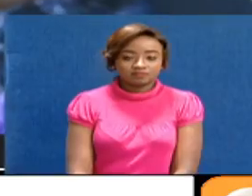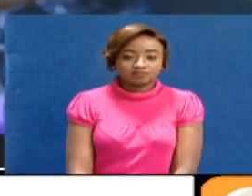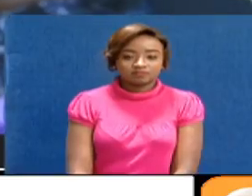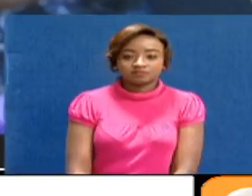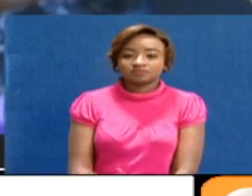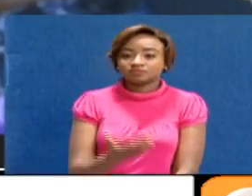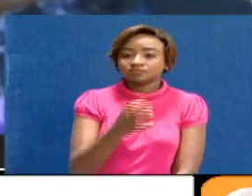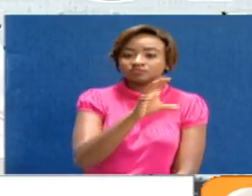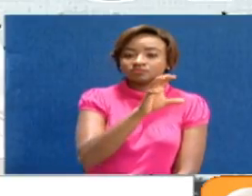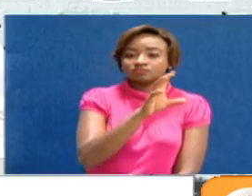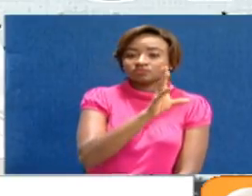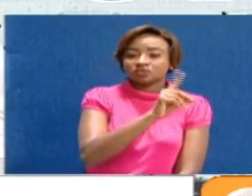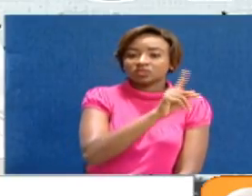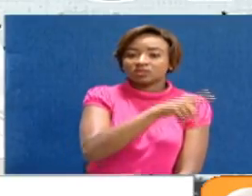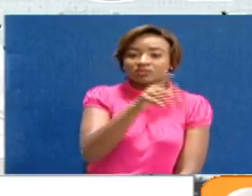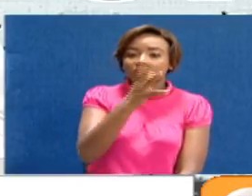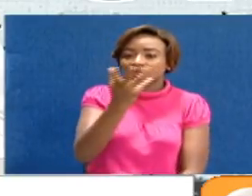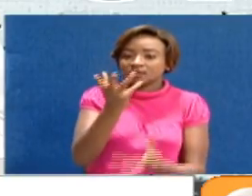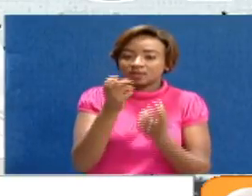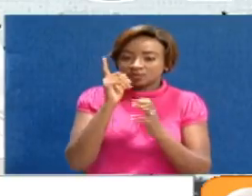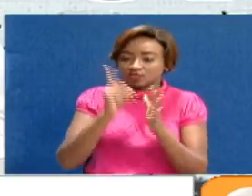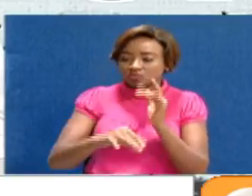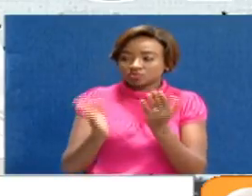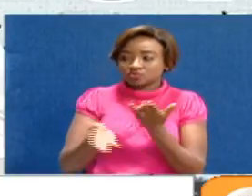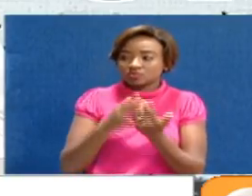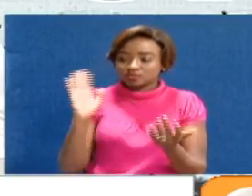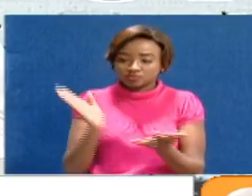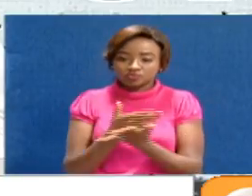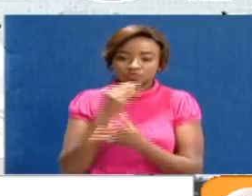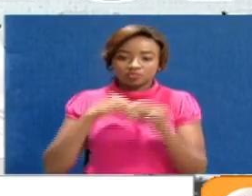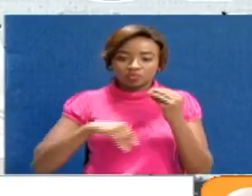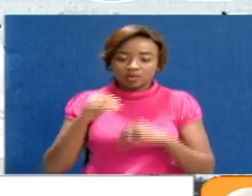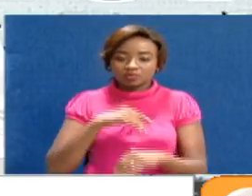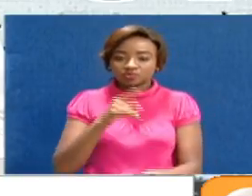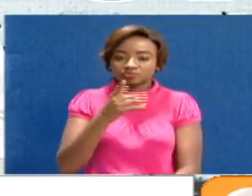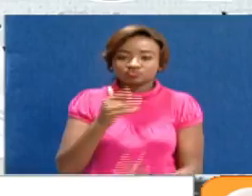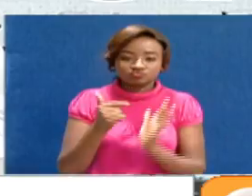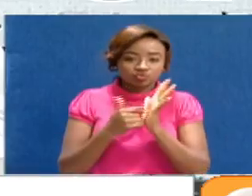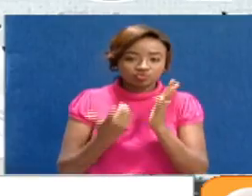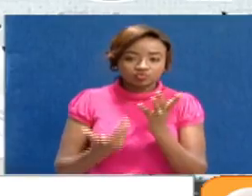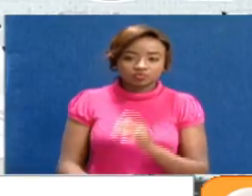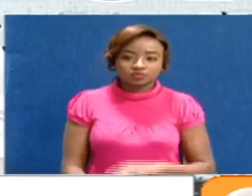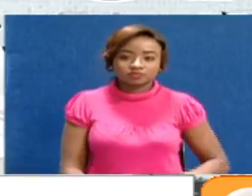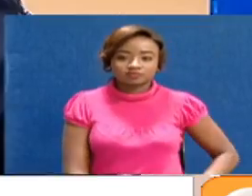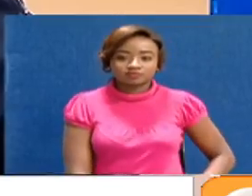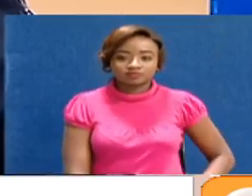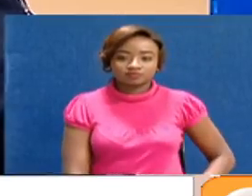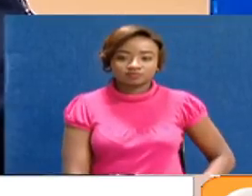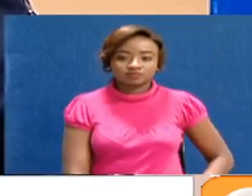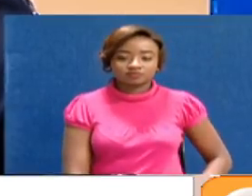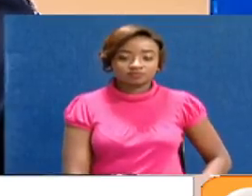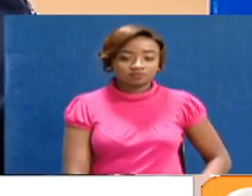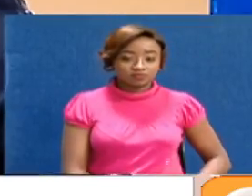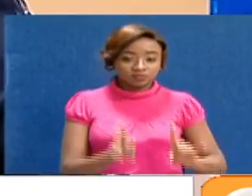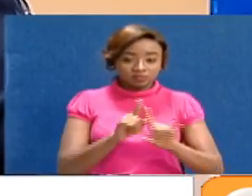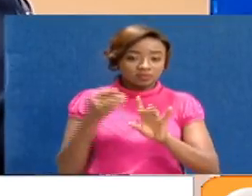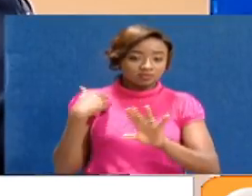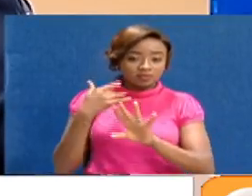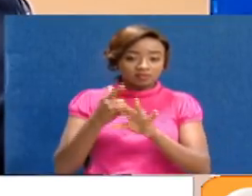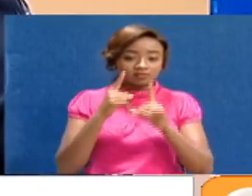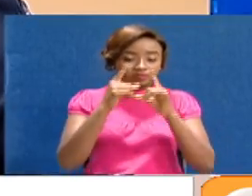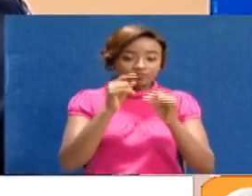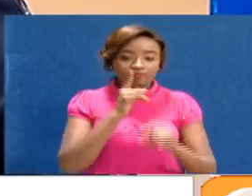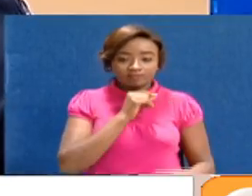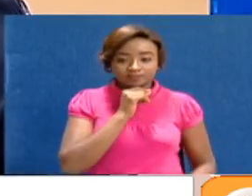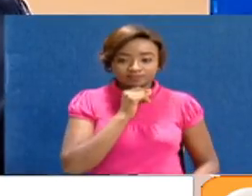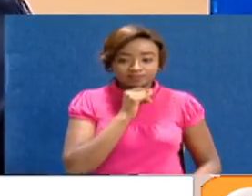the ODPP need to win this war against corruption? As your closing remarks. Like I've already said, the DPP is